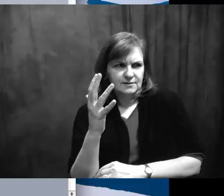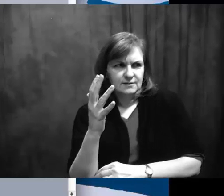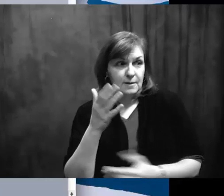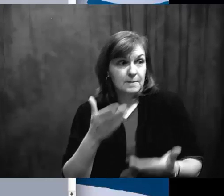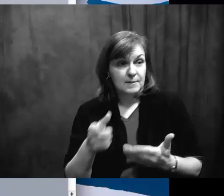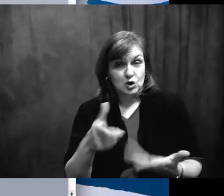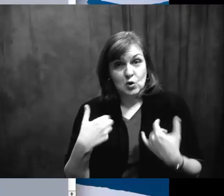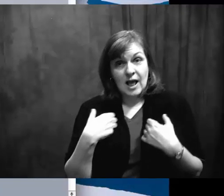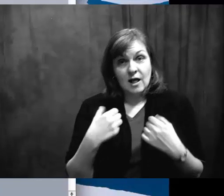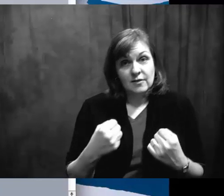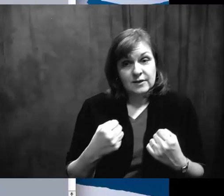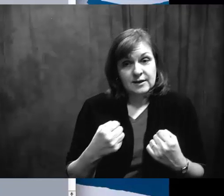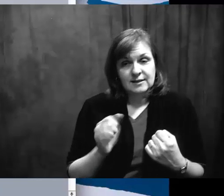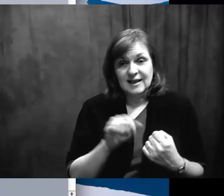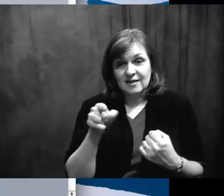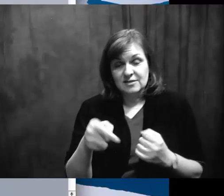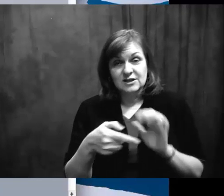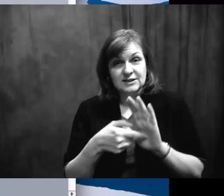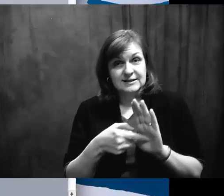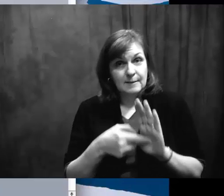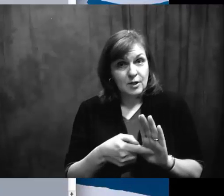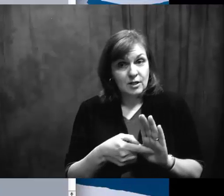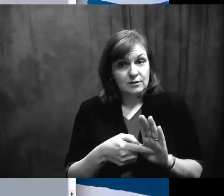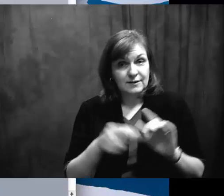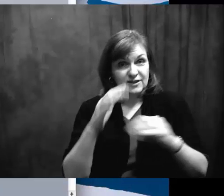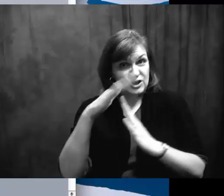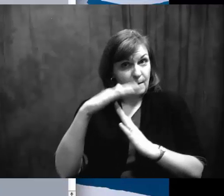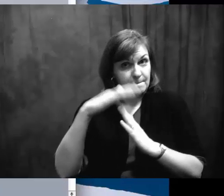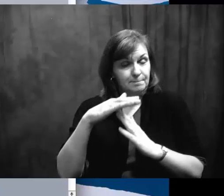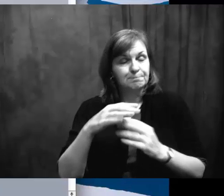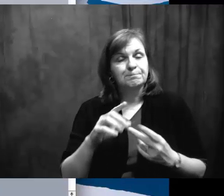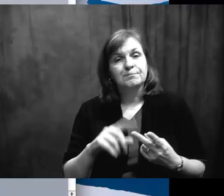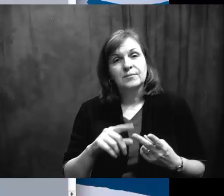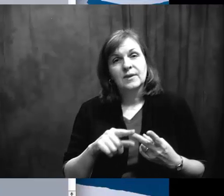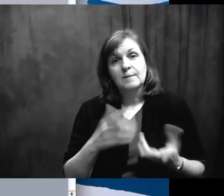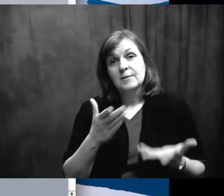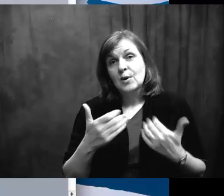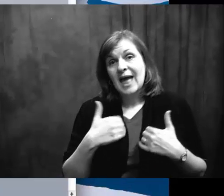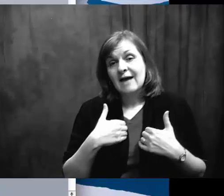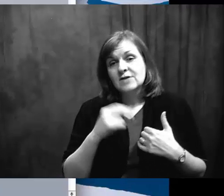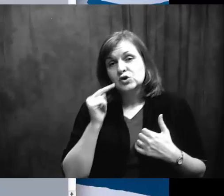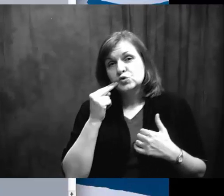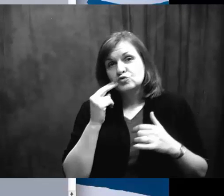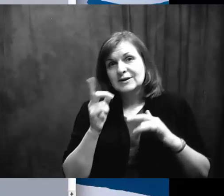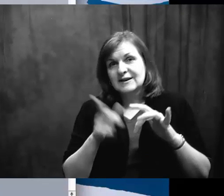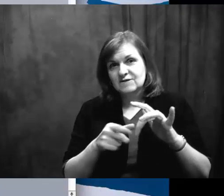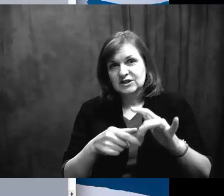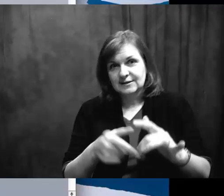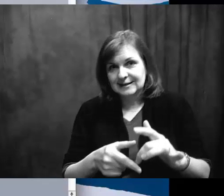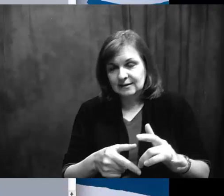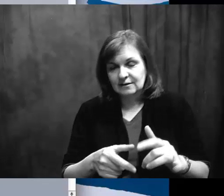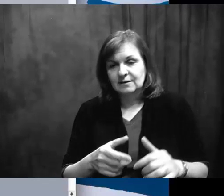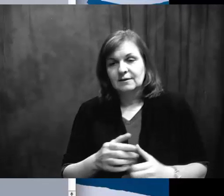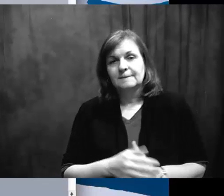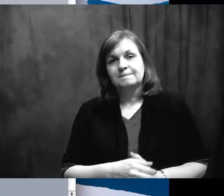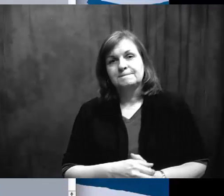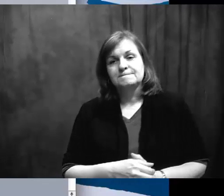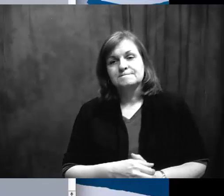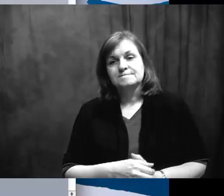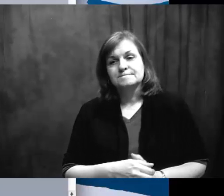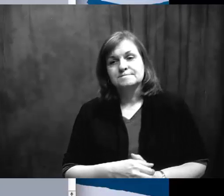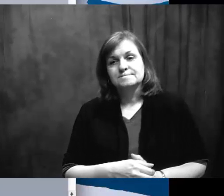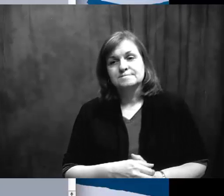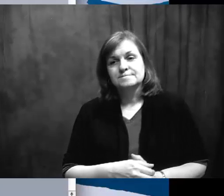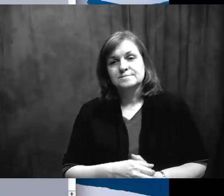rainforest? You might be healthy, like our example here. You might have some sort of nutrient deficiency. It